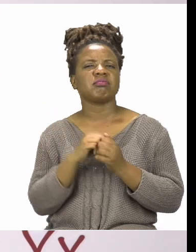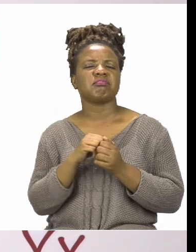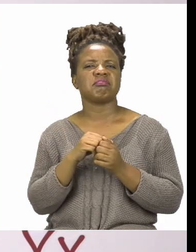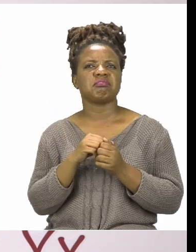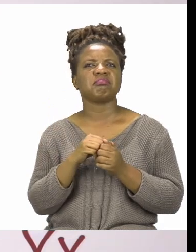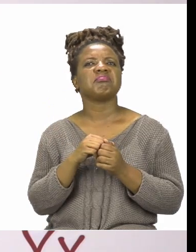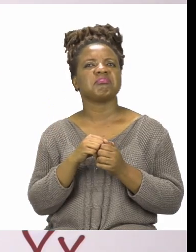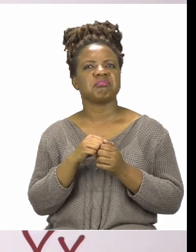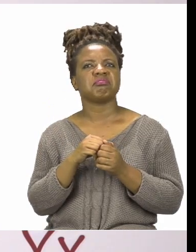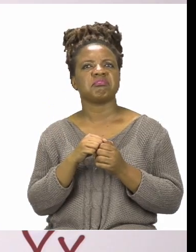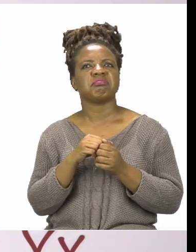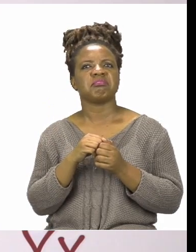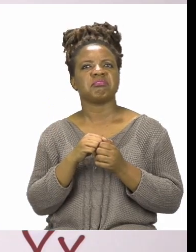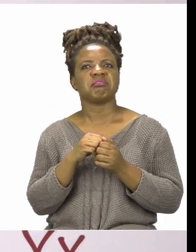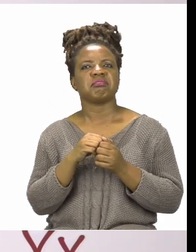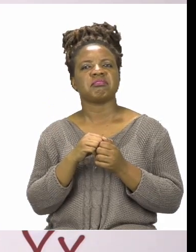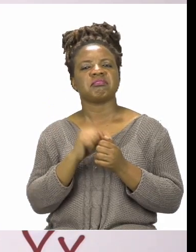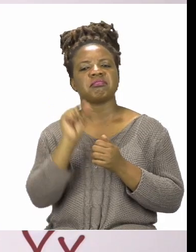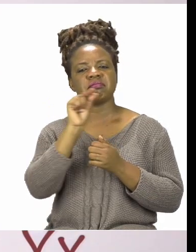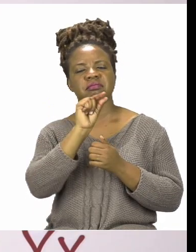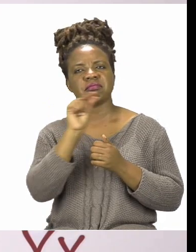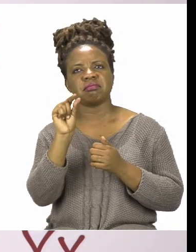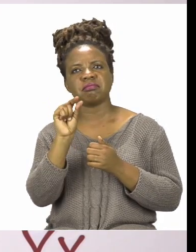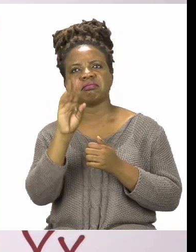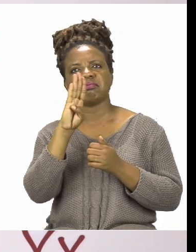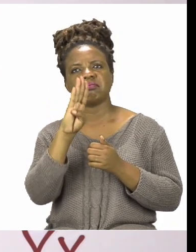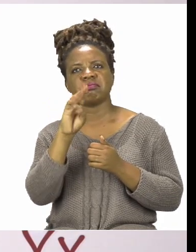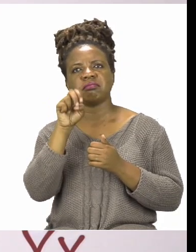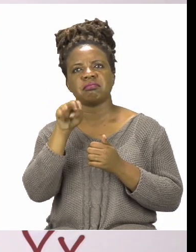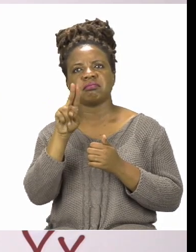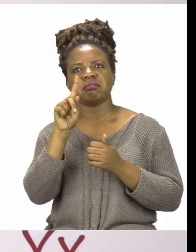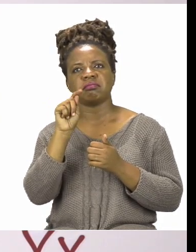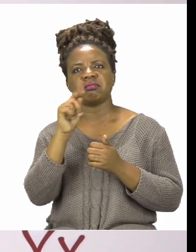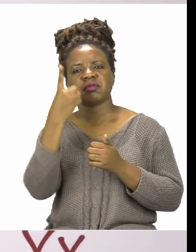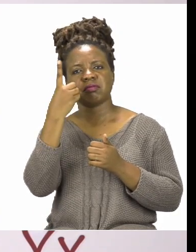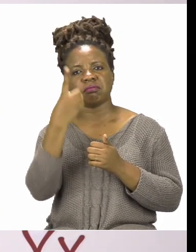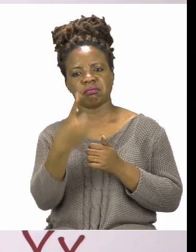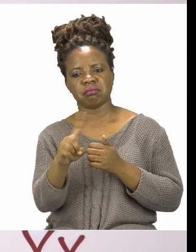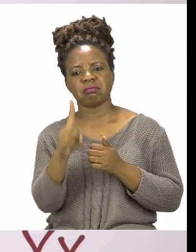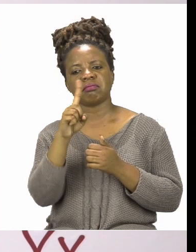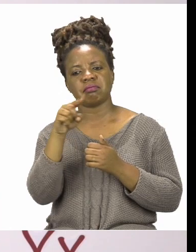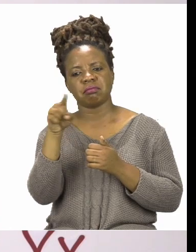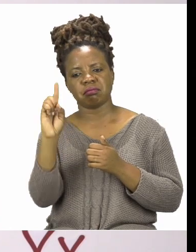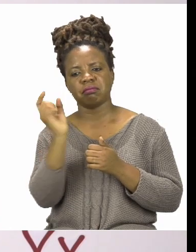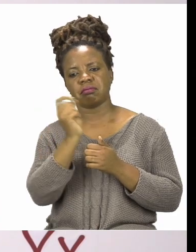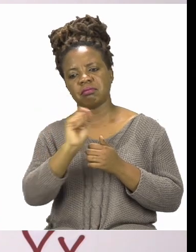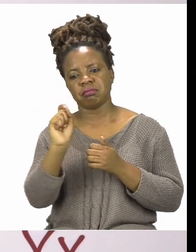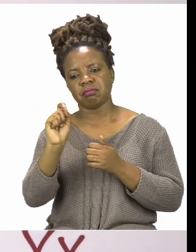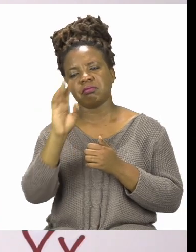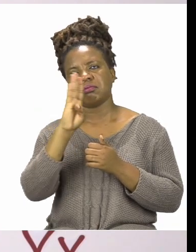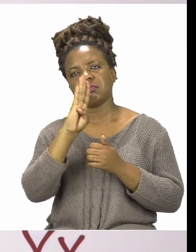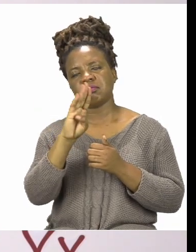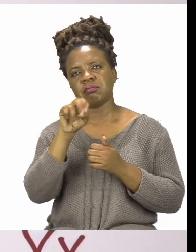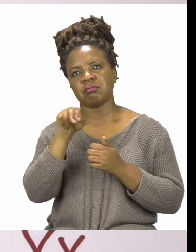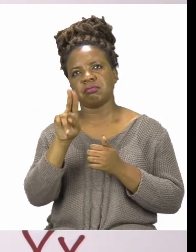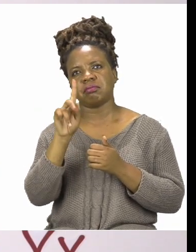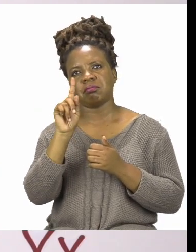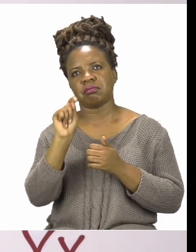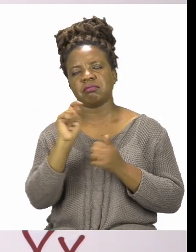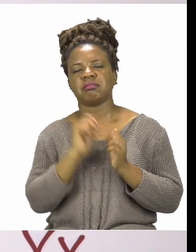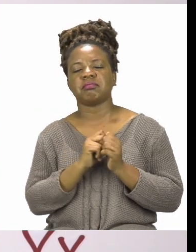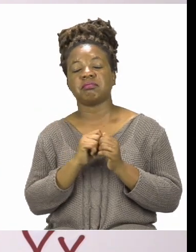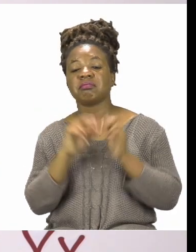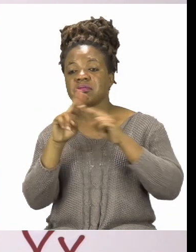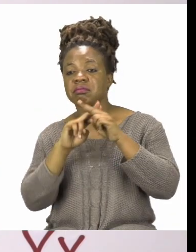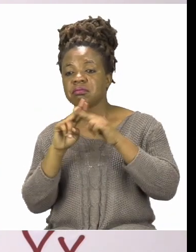is correct, so we're going to use the word but. And then because we've used it, we're